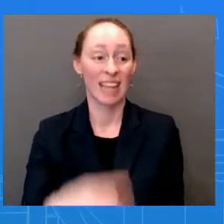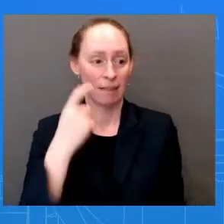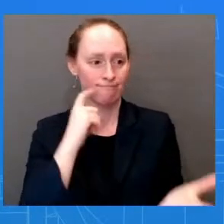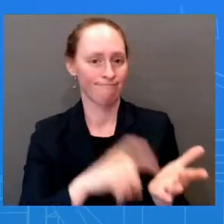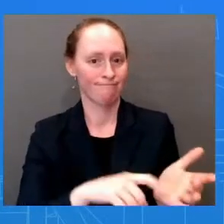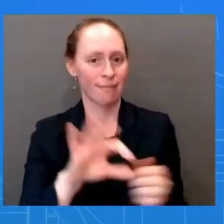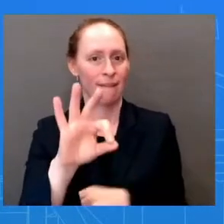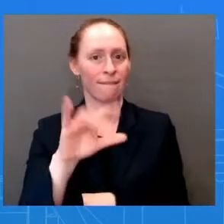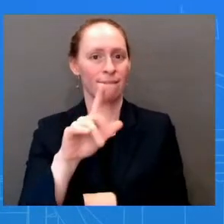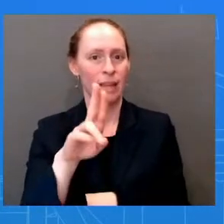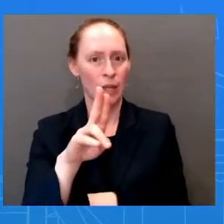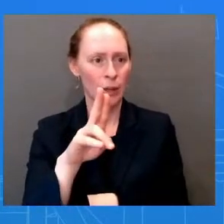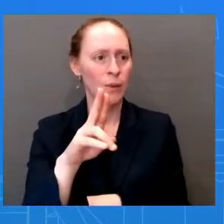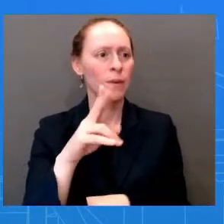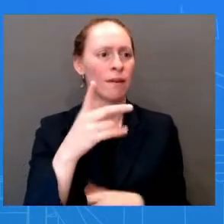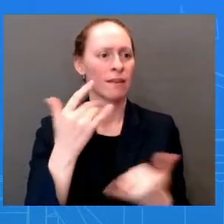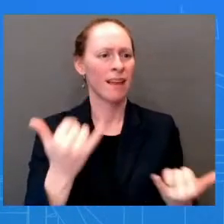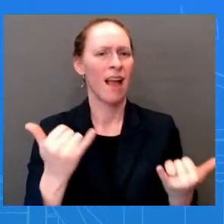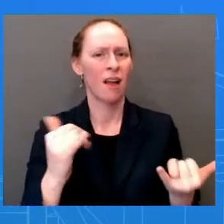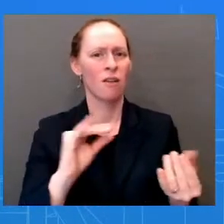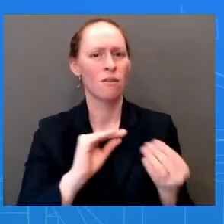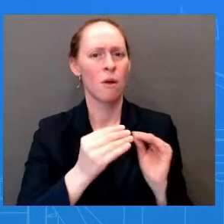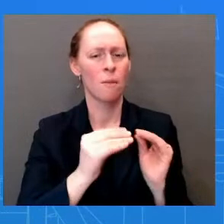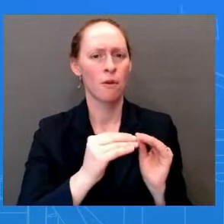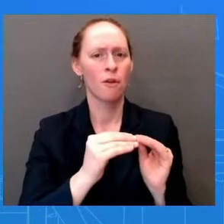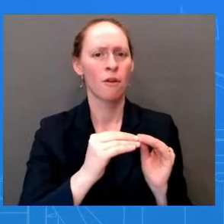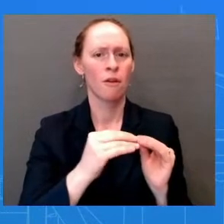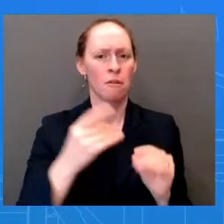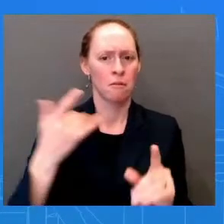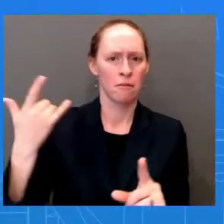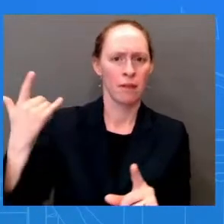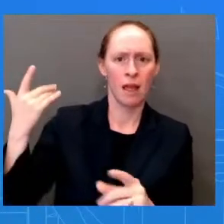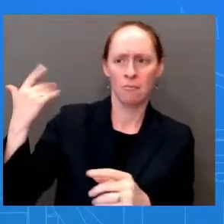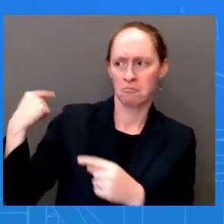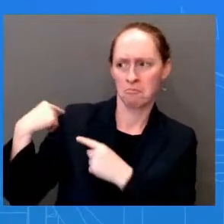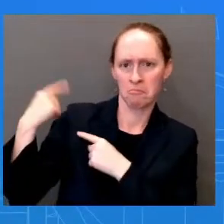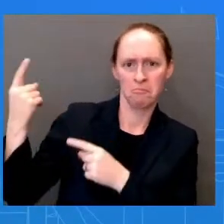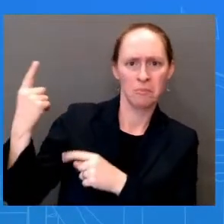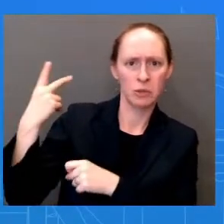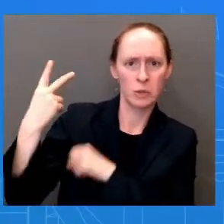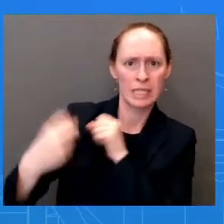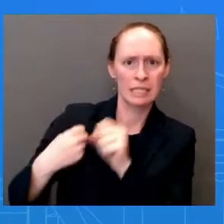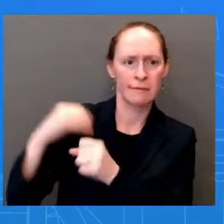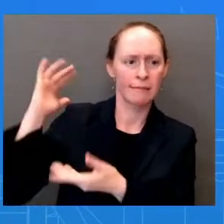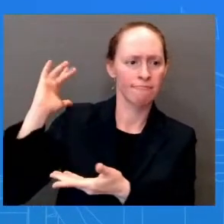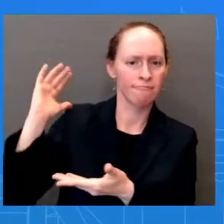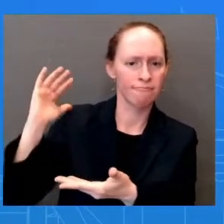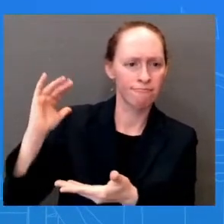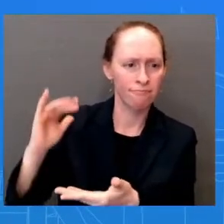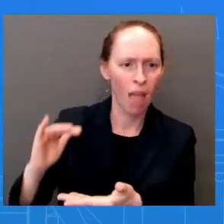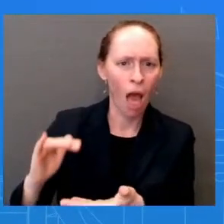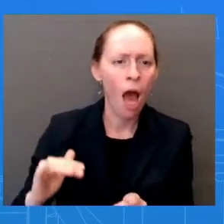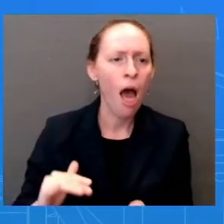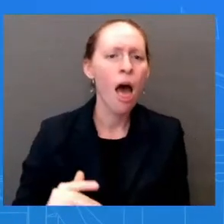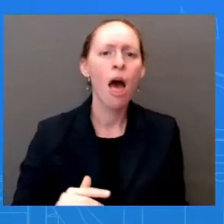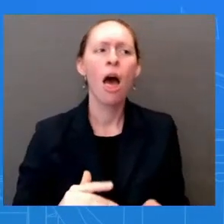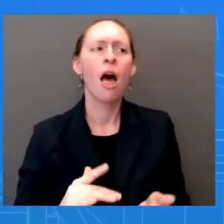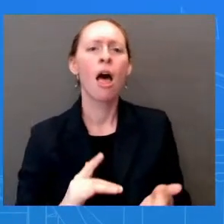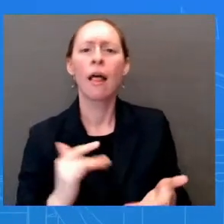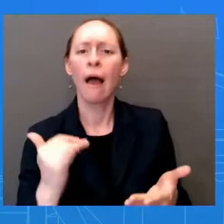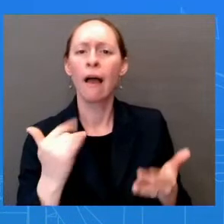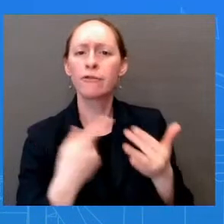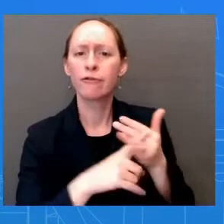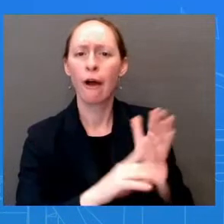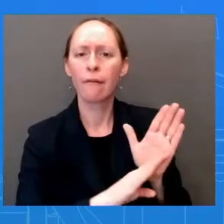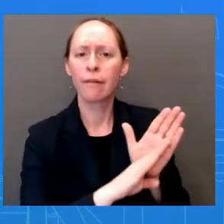the peak of the COVID back in 2020 and 2021, we were having the lowest flu seasons on